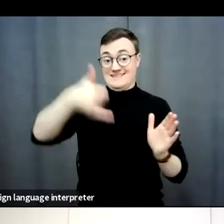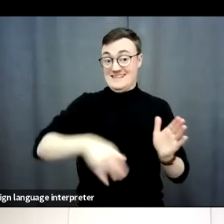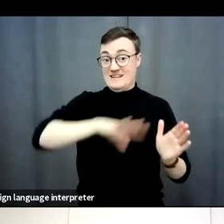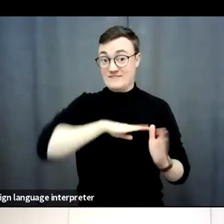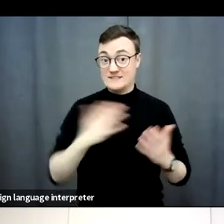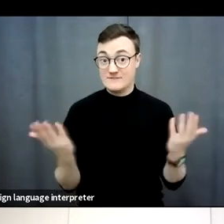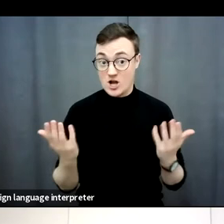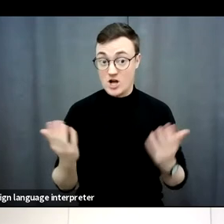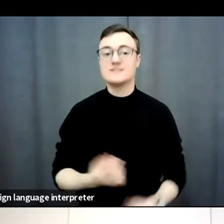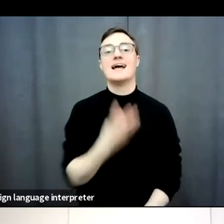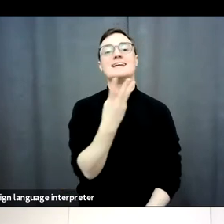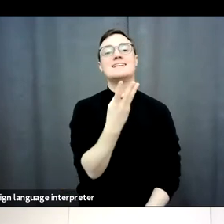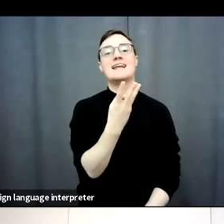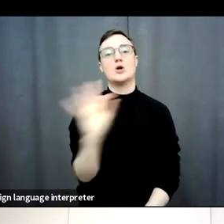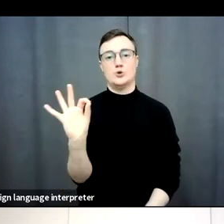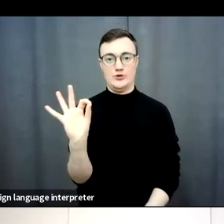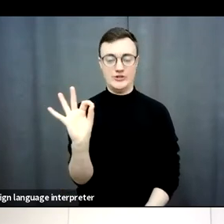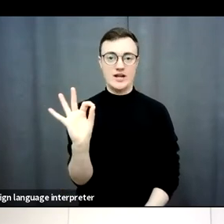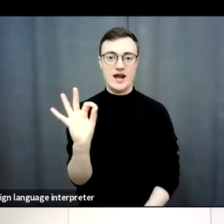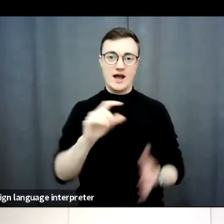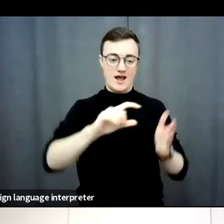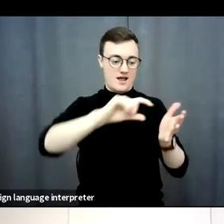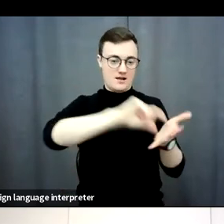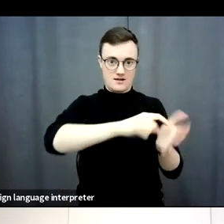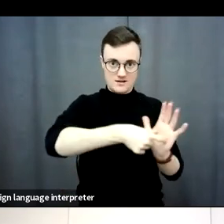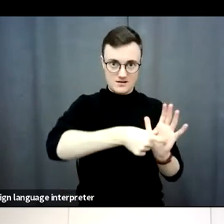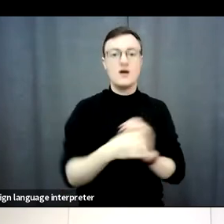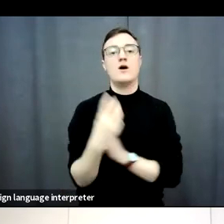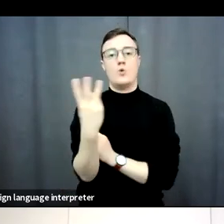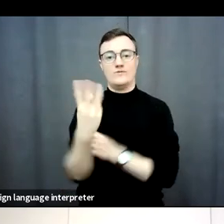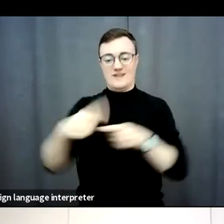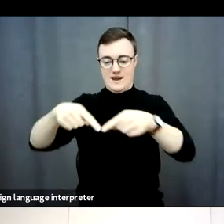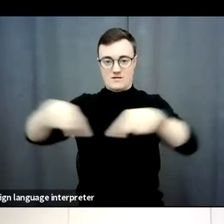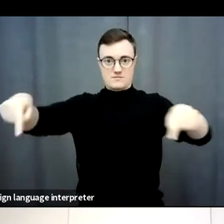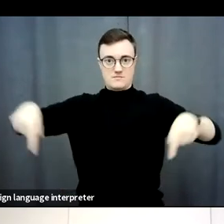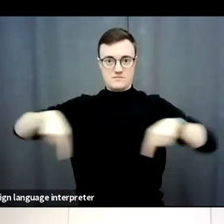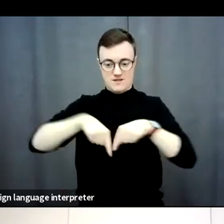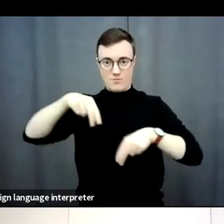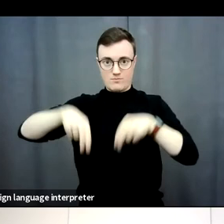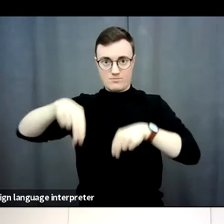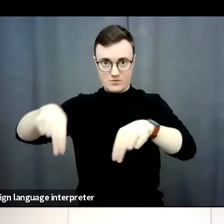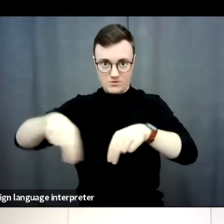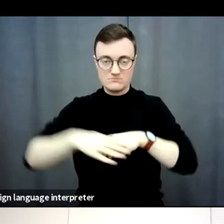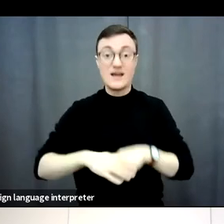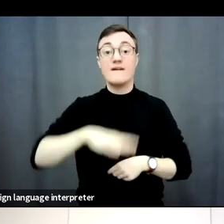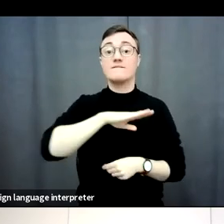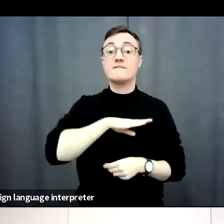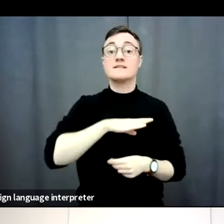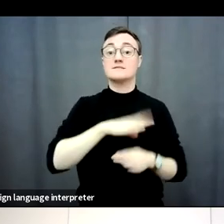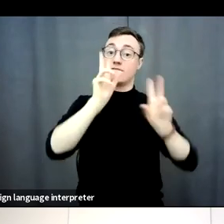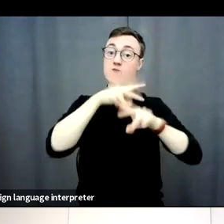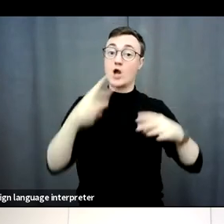300 bricks and 3 base plates. There are both Braille and printed letters and